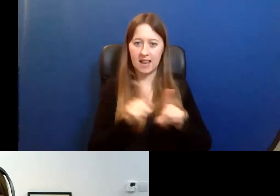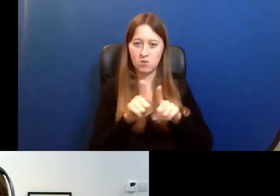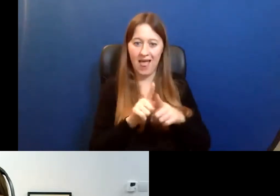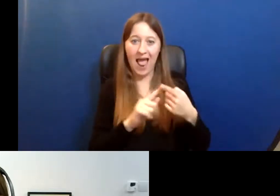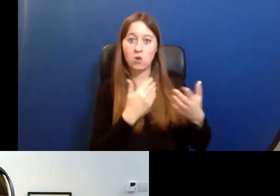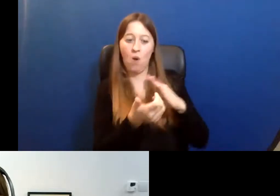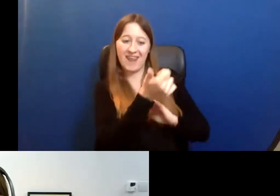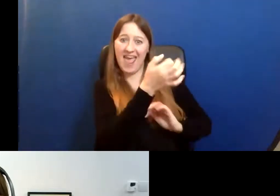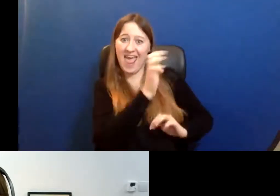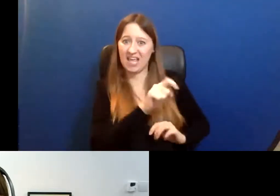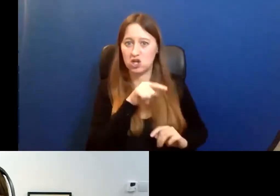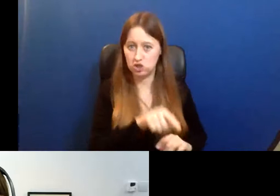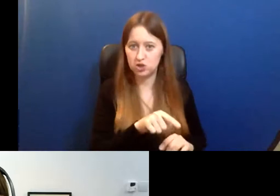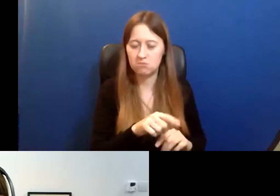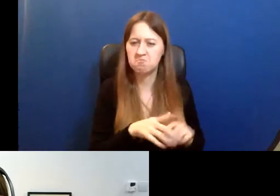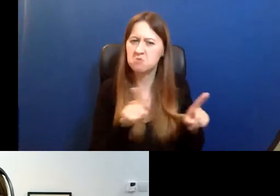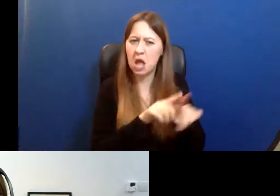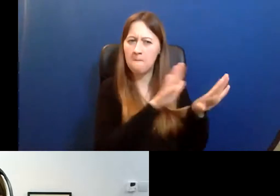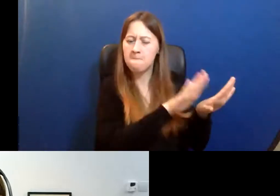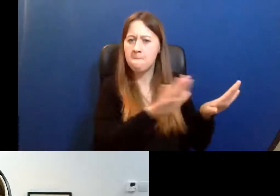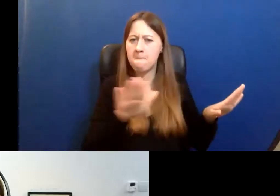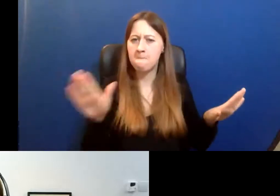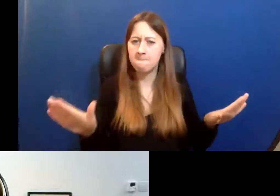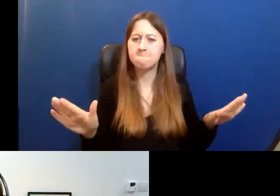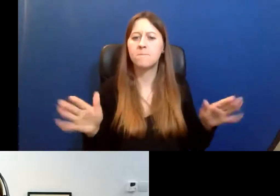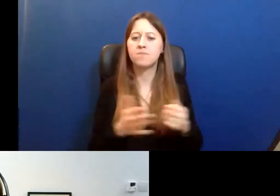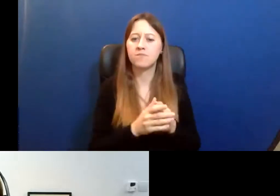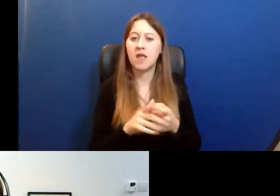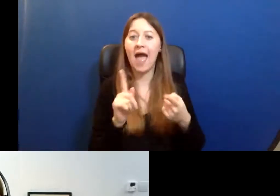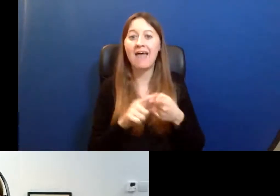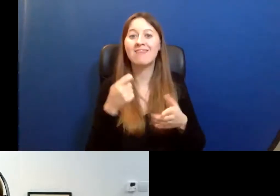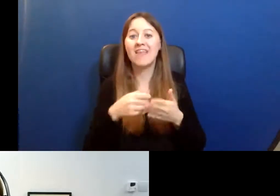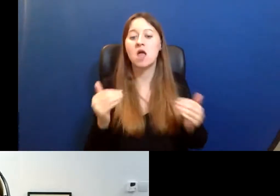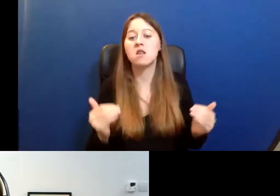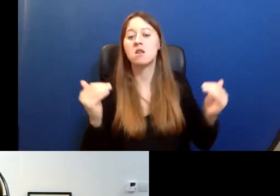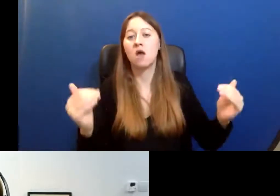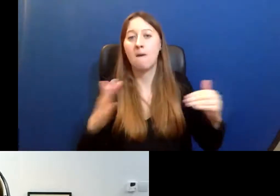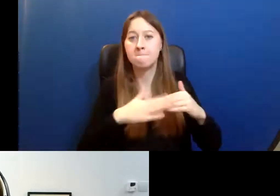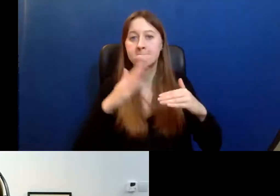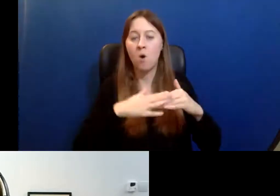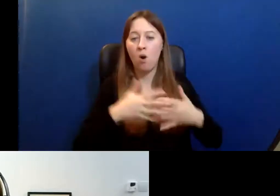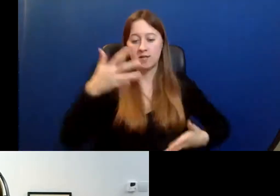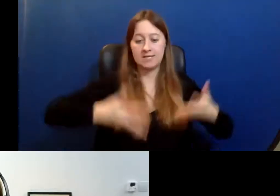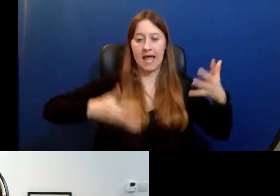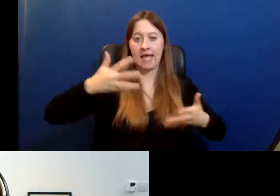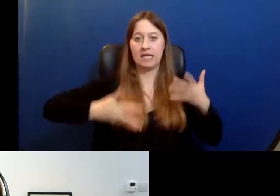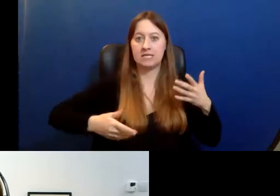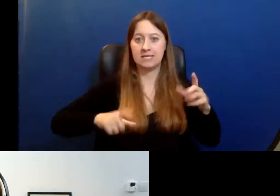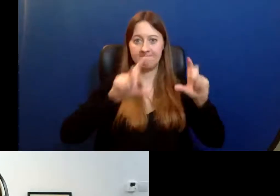beginning to combine signs and starting to produce signed sentences happens towards the end of the second year. So getting a